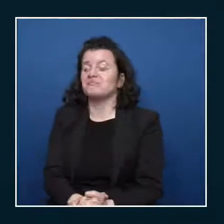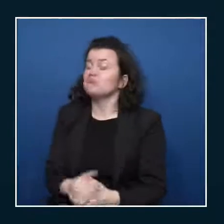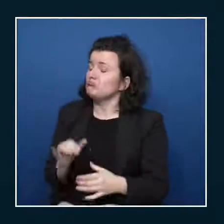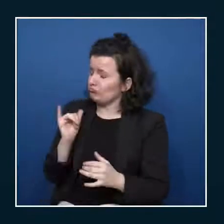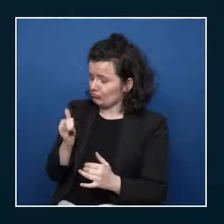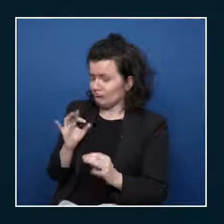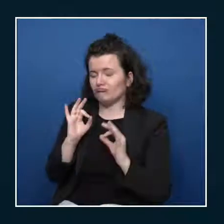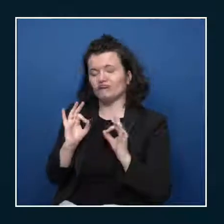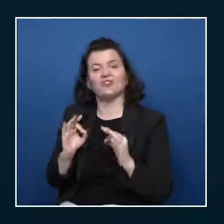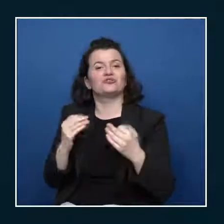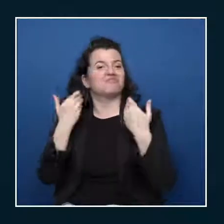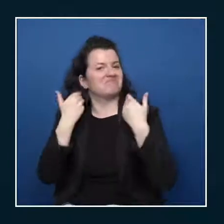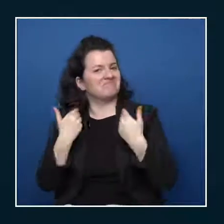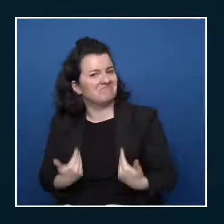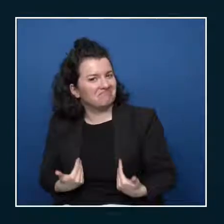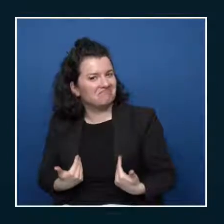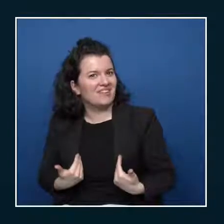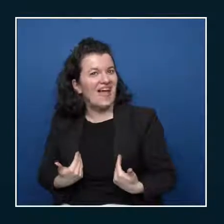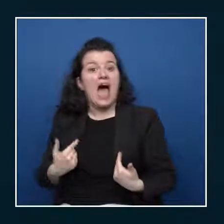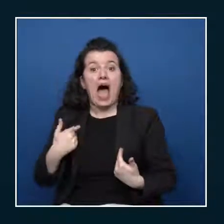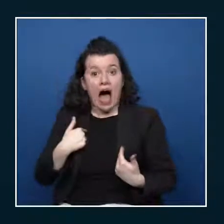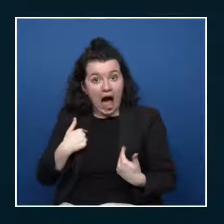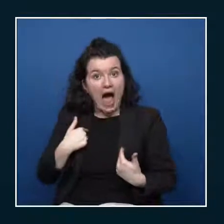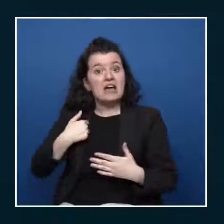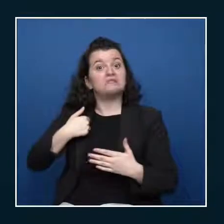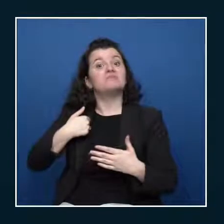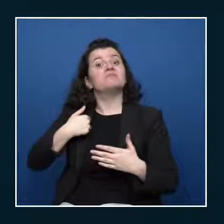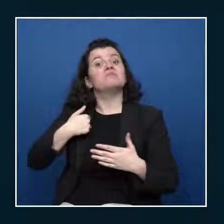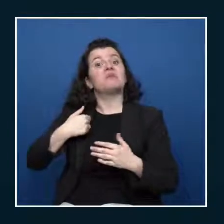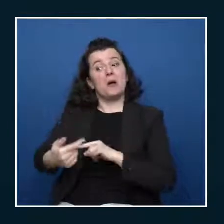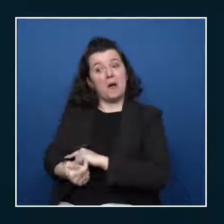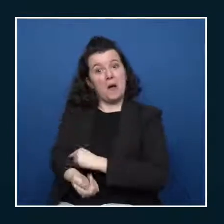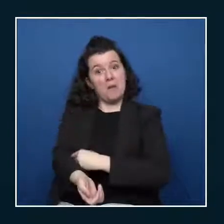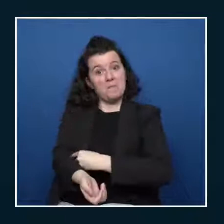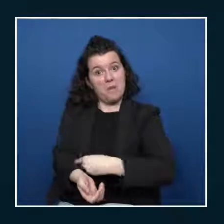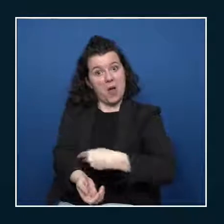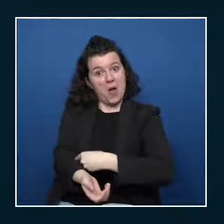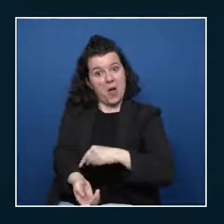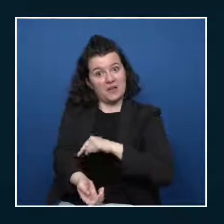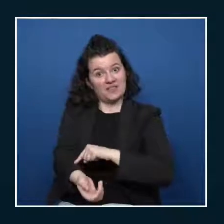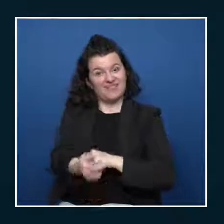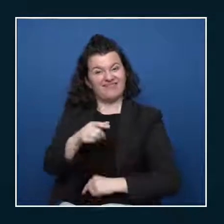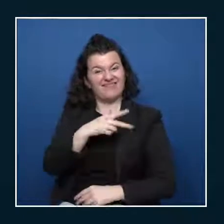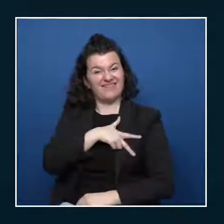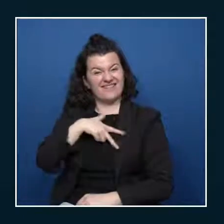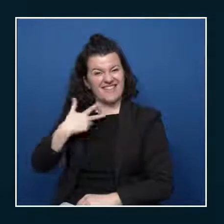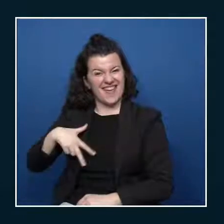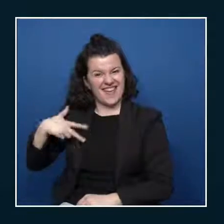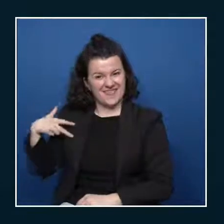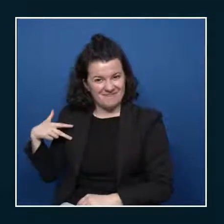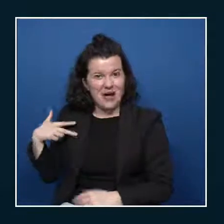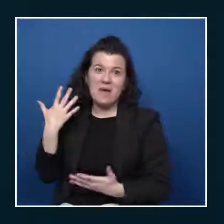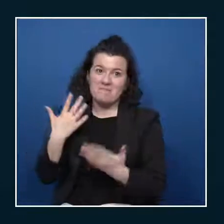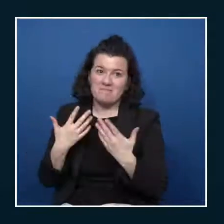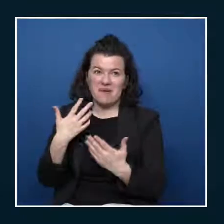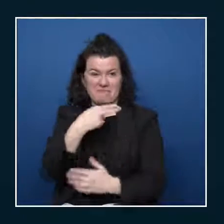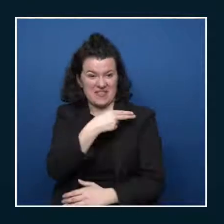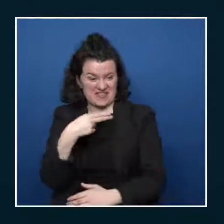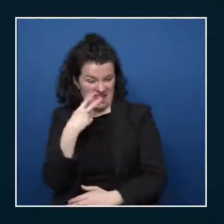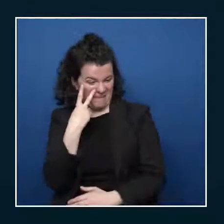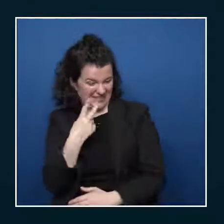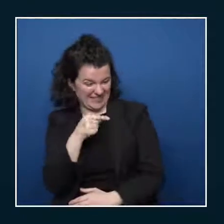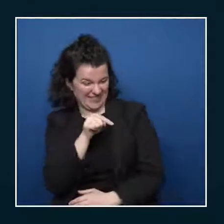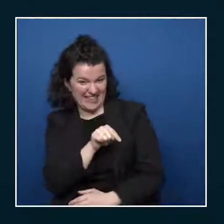Well, I am actually Danish, which the name may give that away, but I've lived in Australia for a long time. I